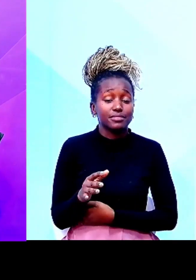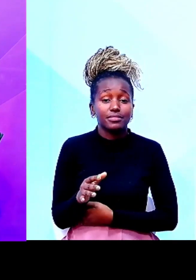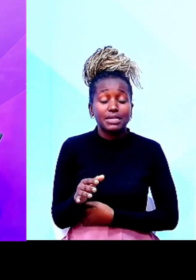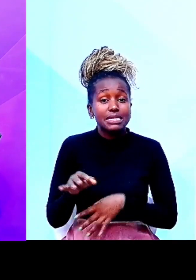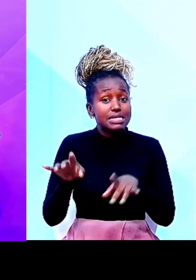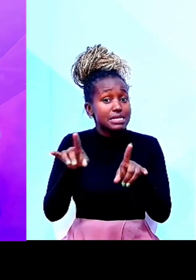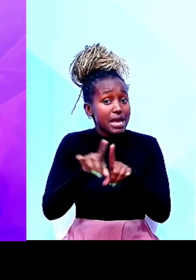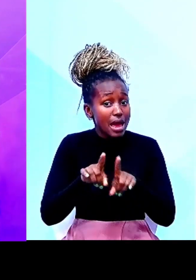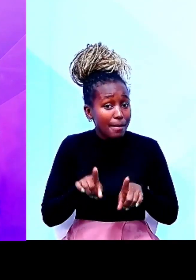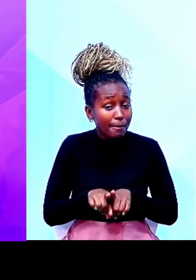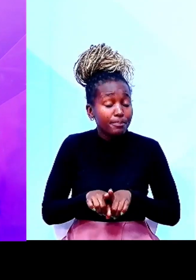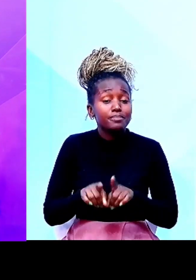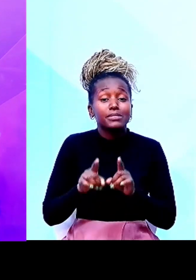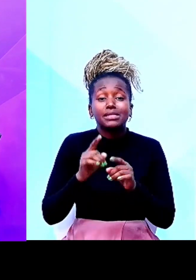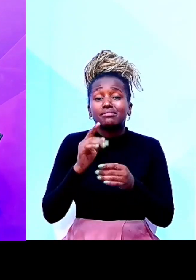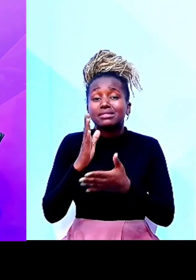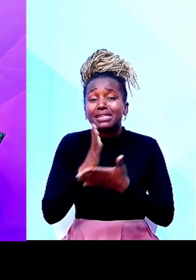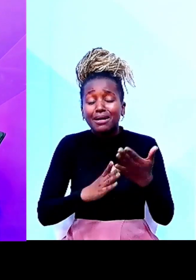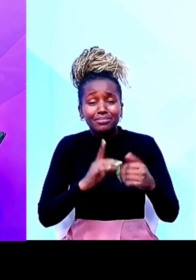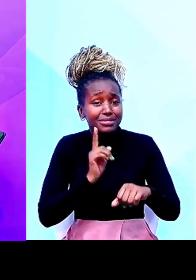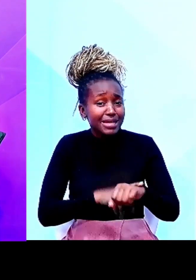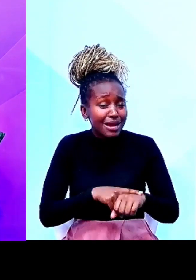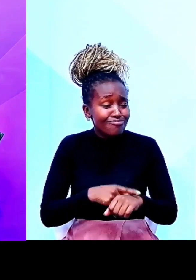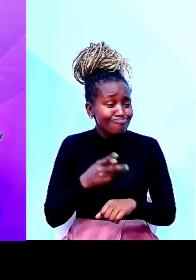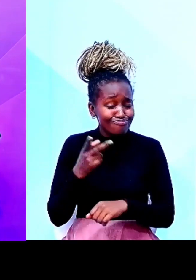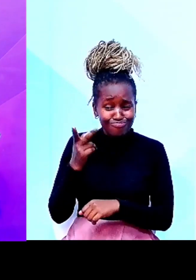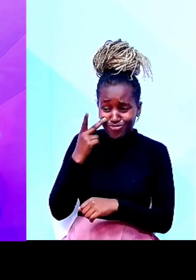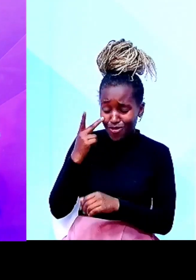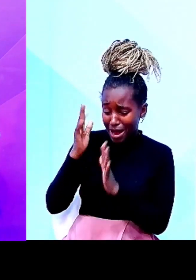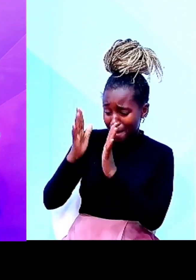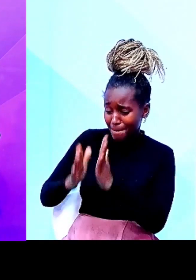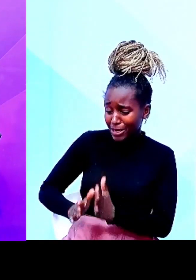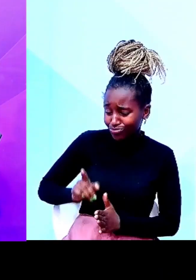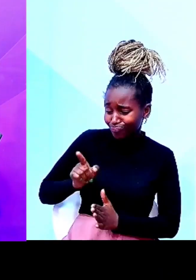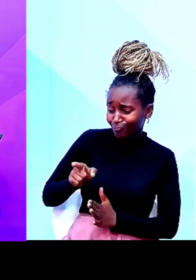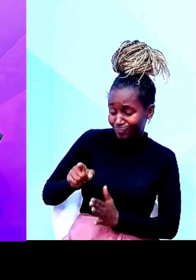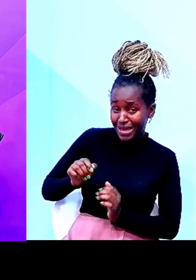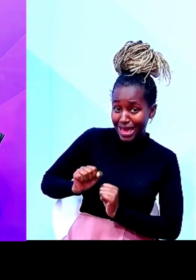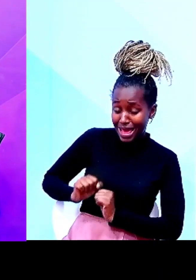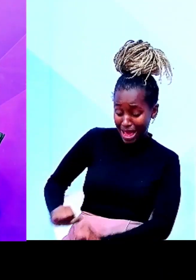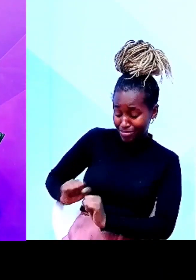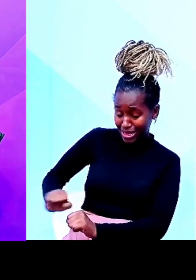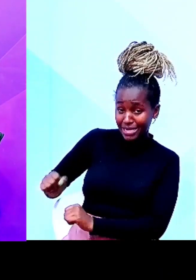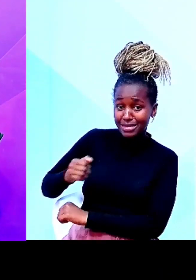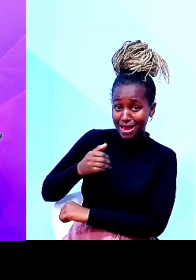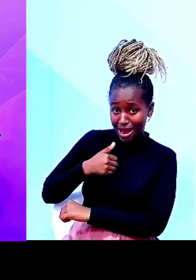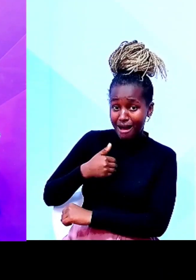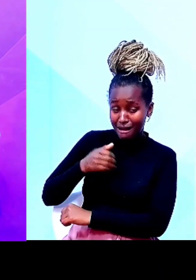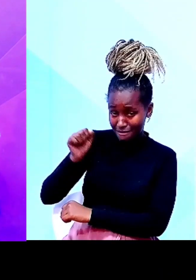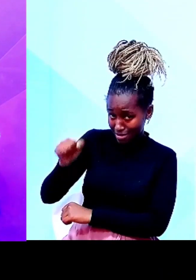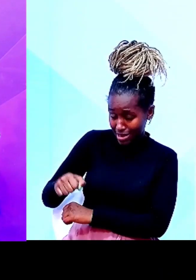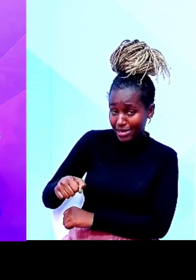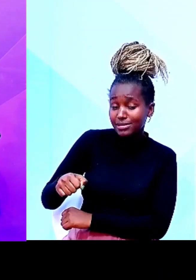find most of people living with epilepsy, some of them are